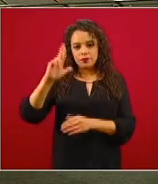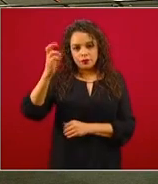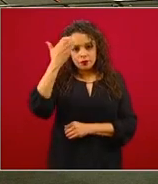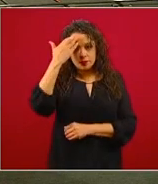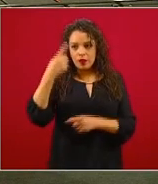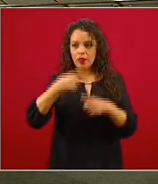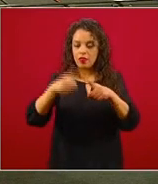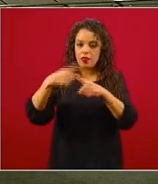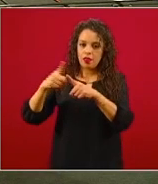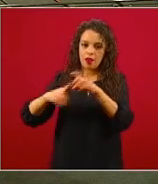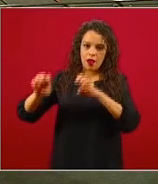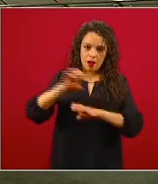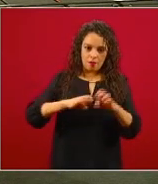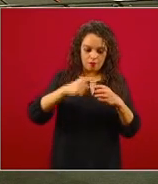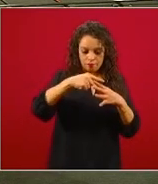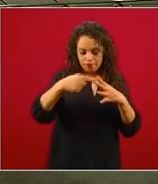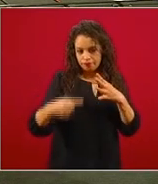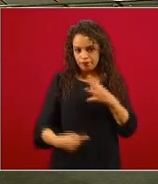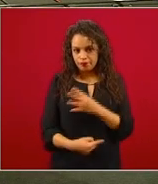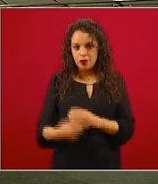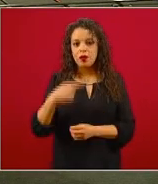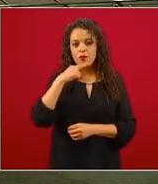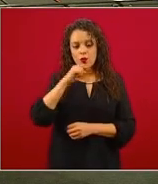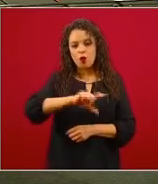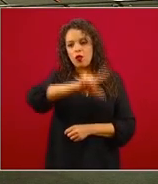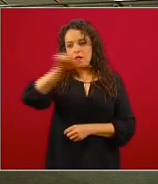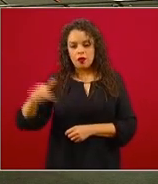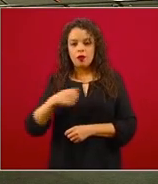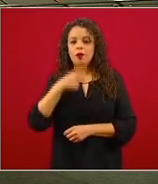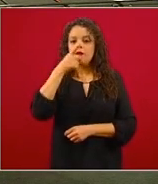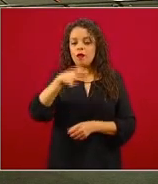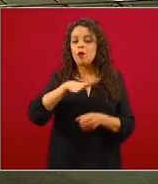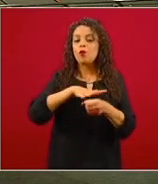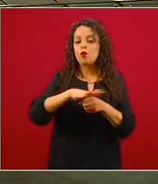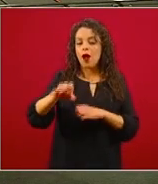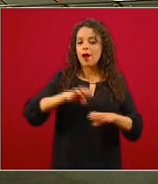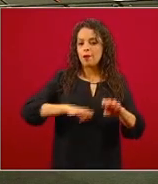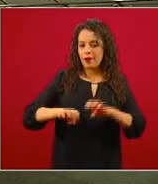mention them one by one at another time.